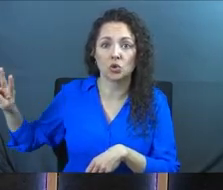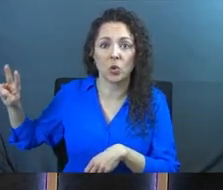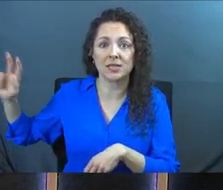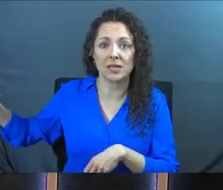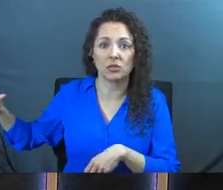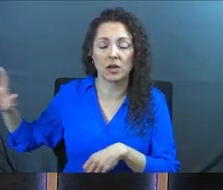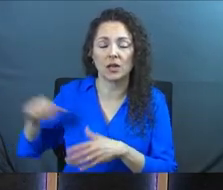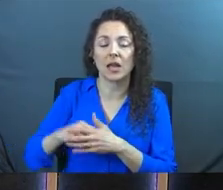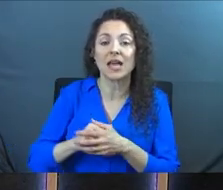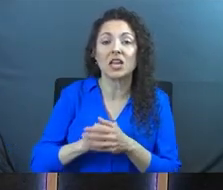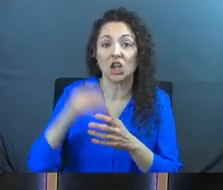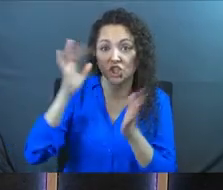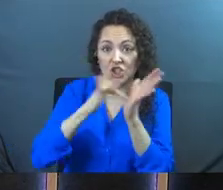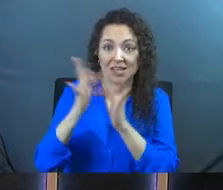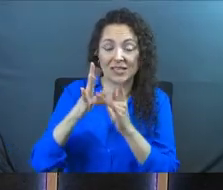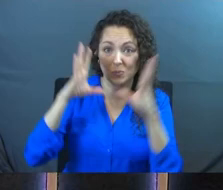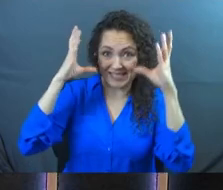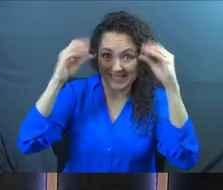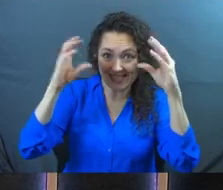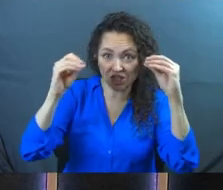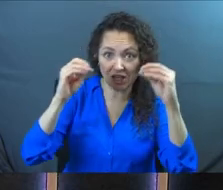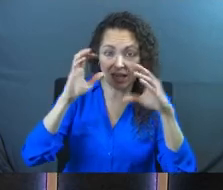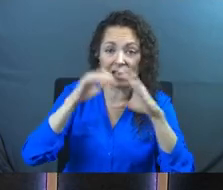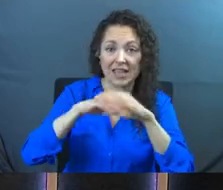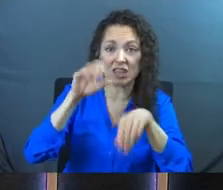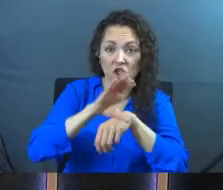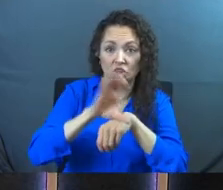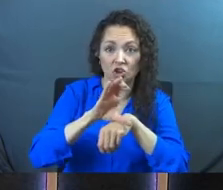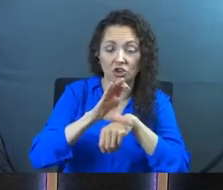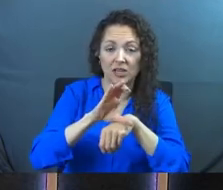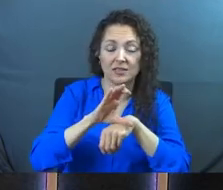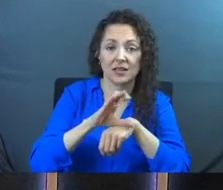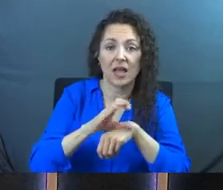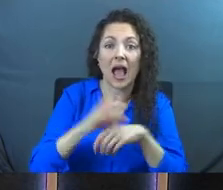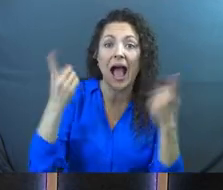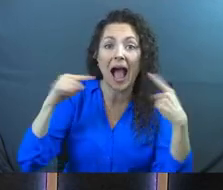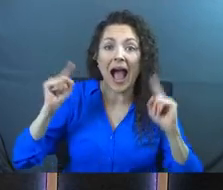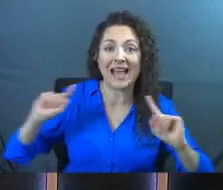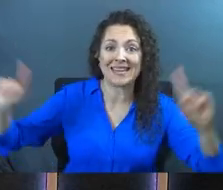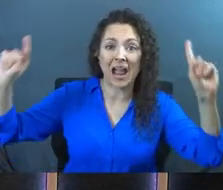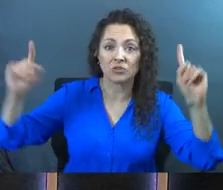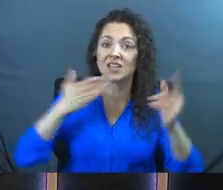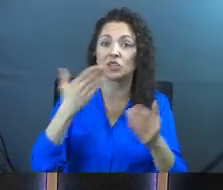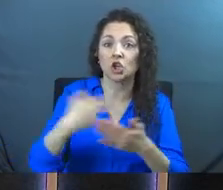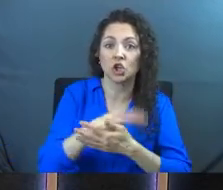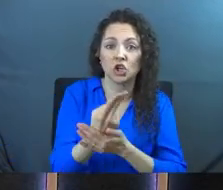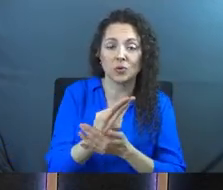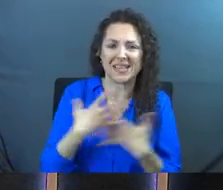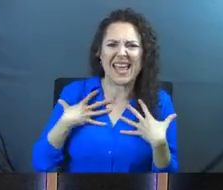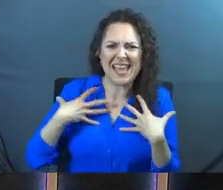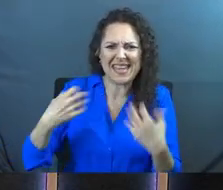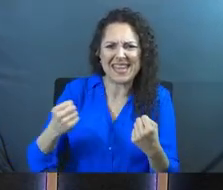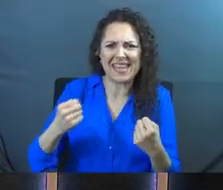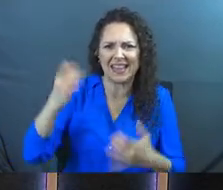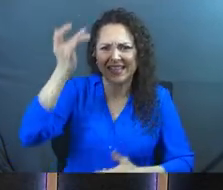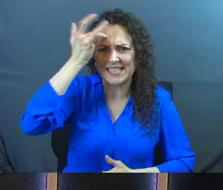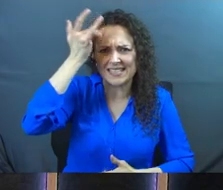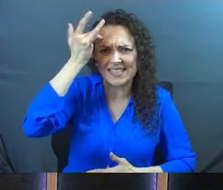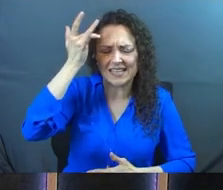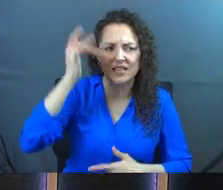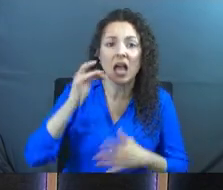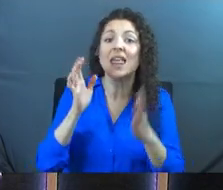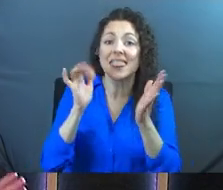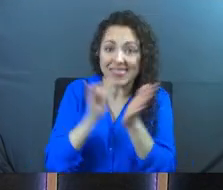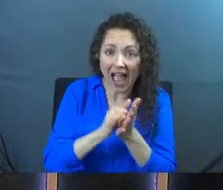Galilee, teaching in the synagogues and announcing the good news about the kingdom. And he healed every kind of disease and illness. That's